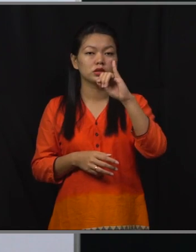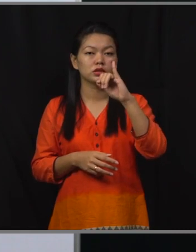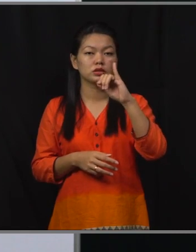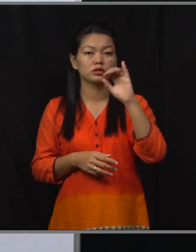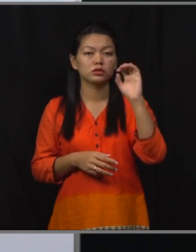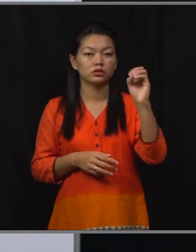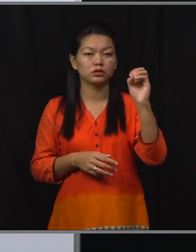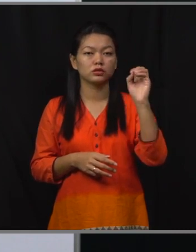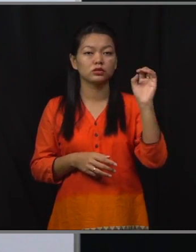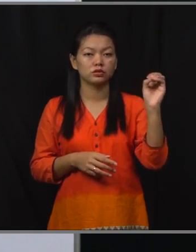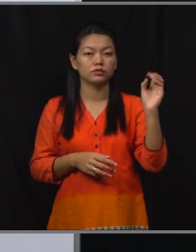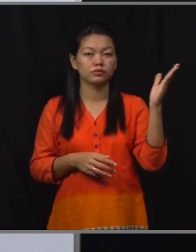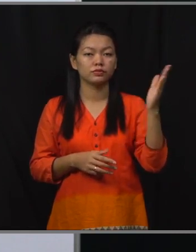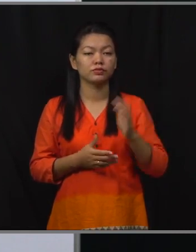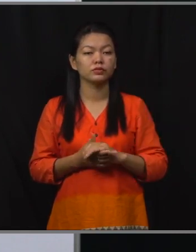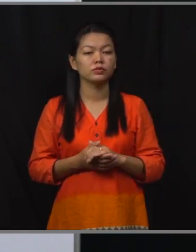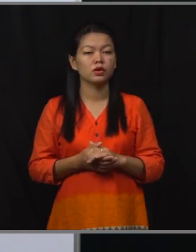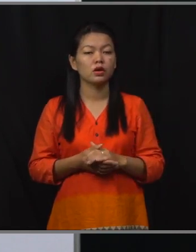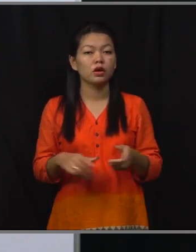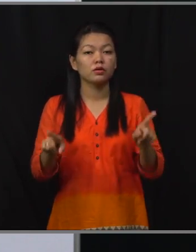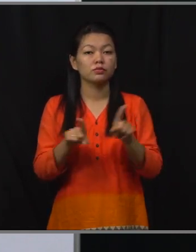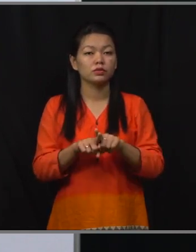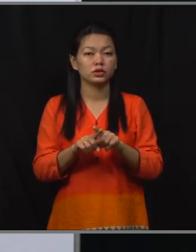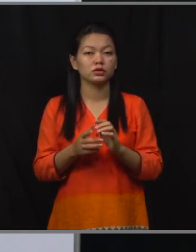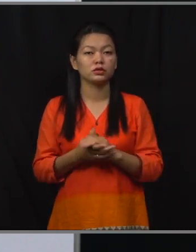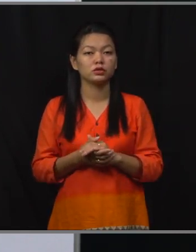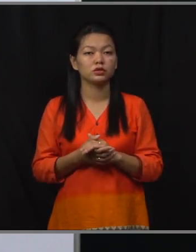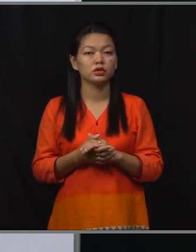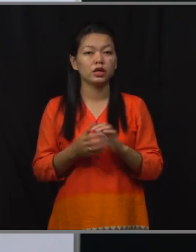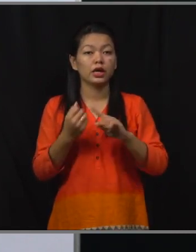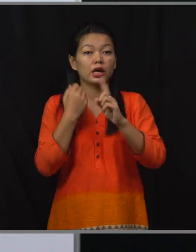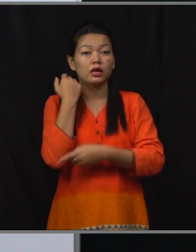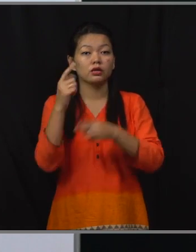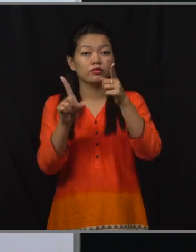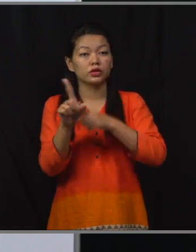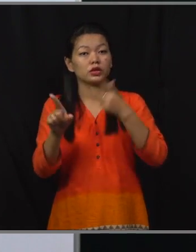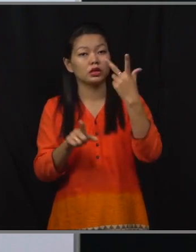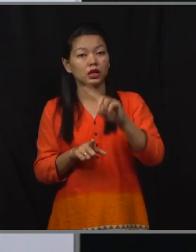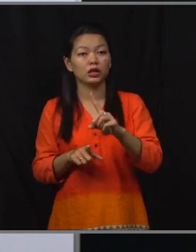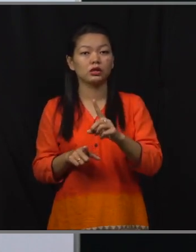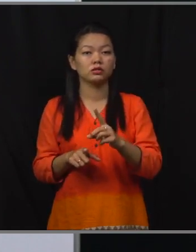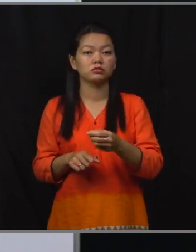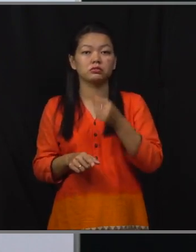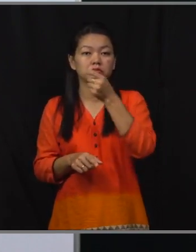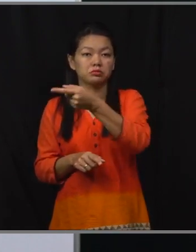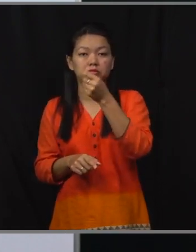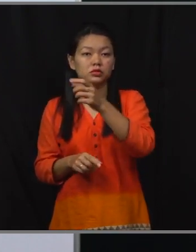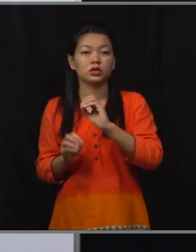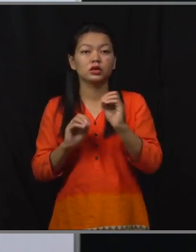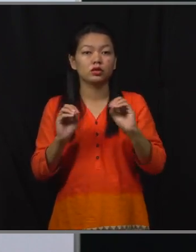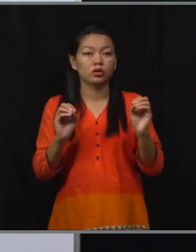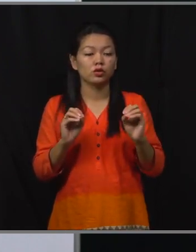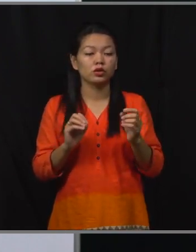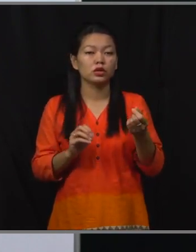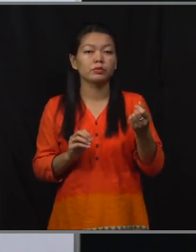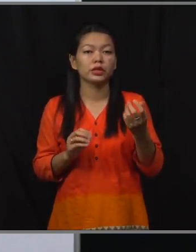1,600. And also there was outstanding at the end of the period, financial period. So